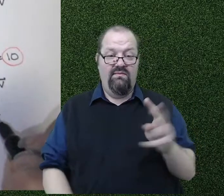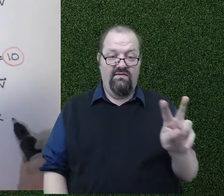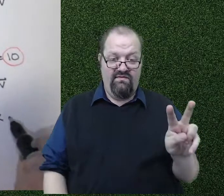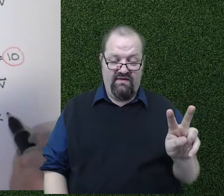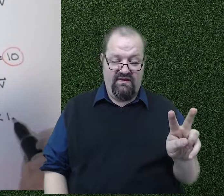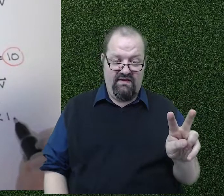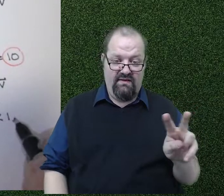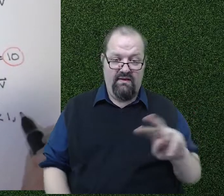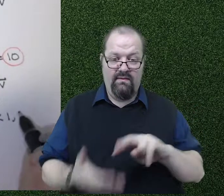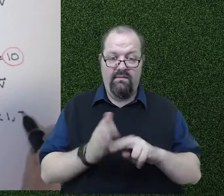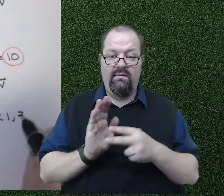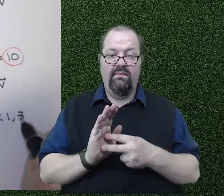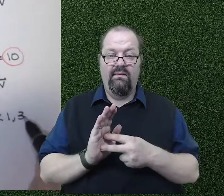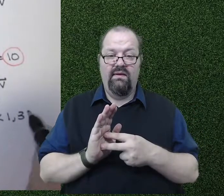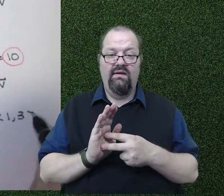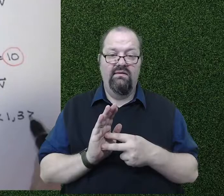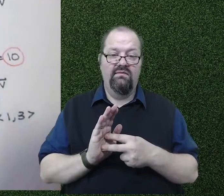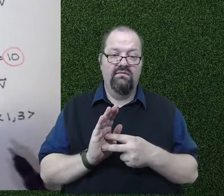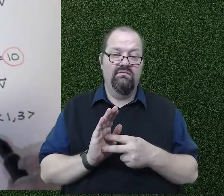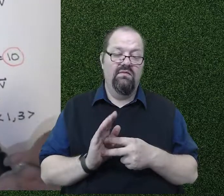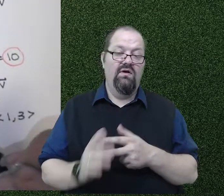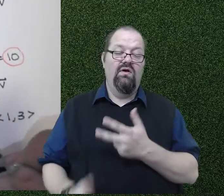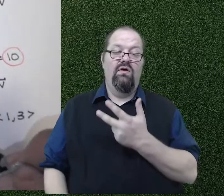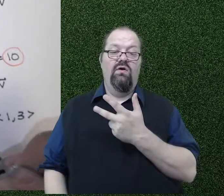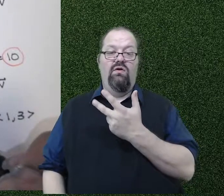it's 3 times the vector 1, 3.